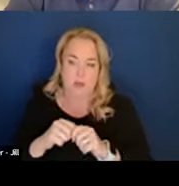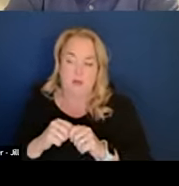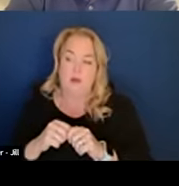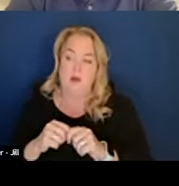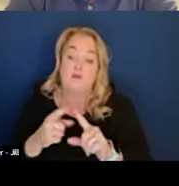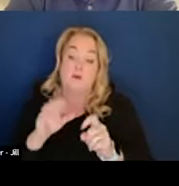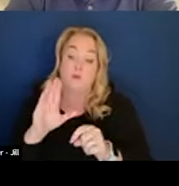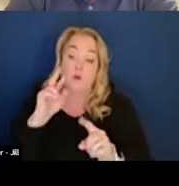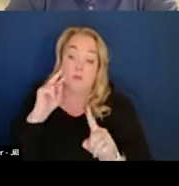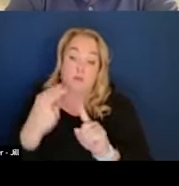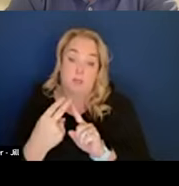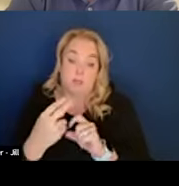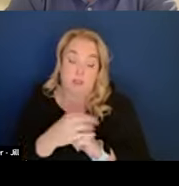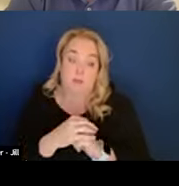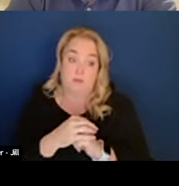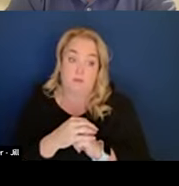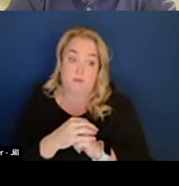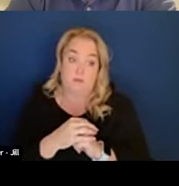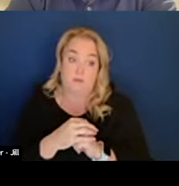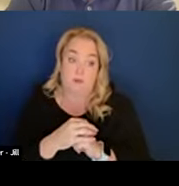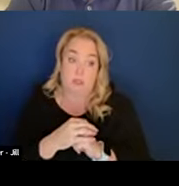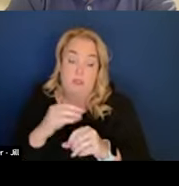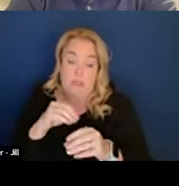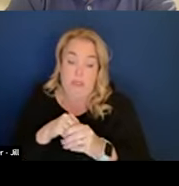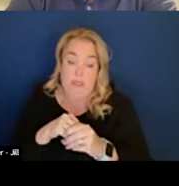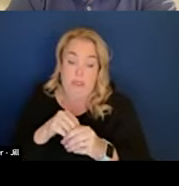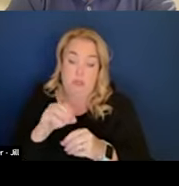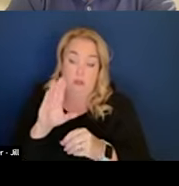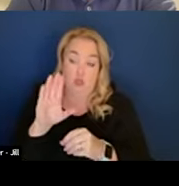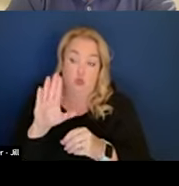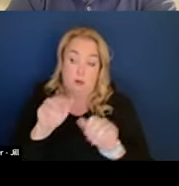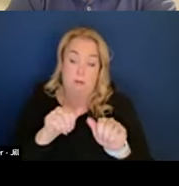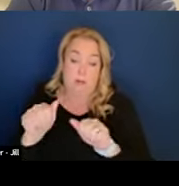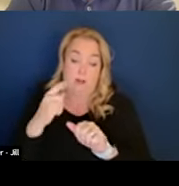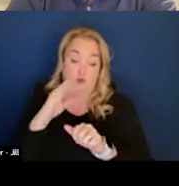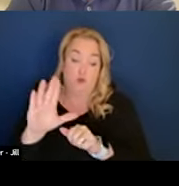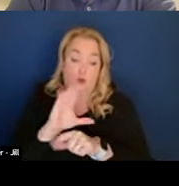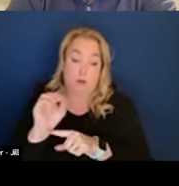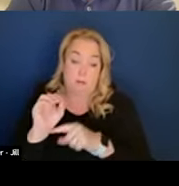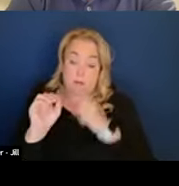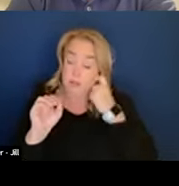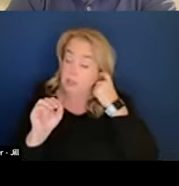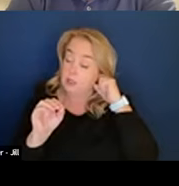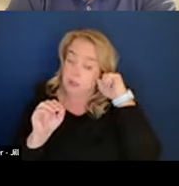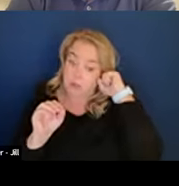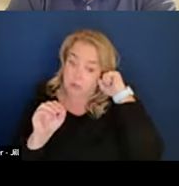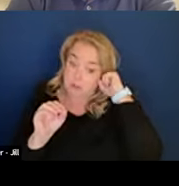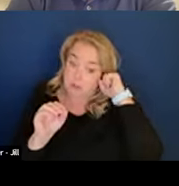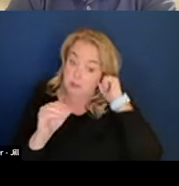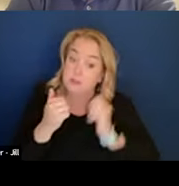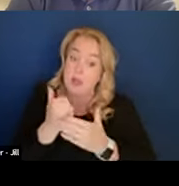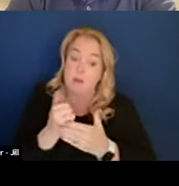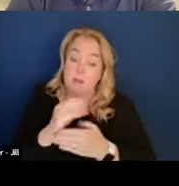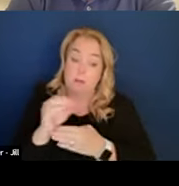From your perspective, is it in the wheelhouse for your organization of, to help these companies do work with the